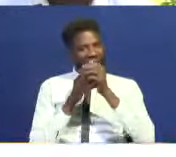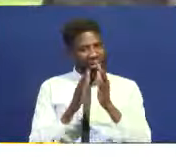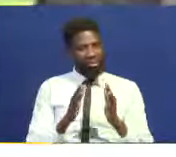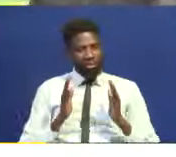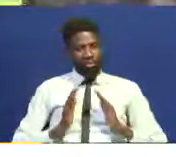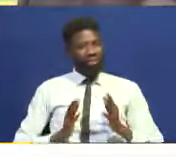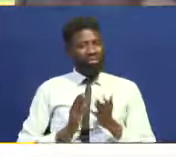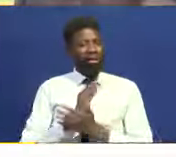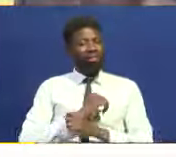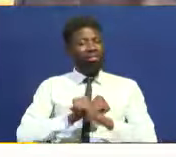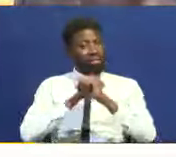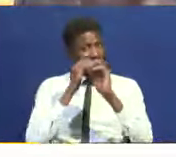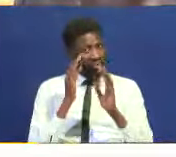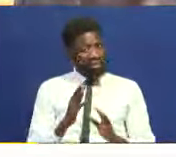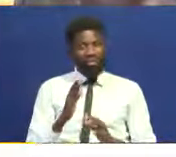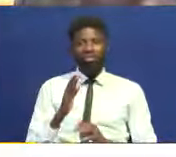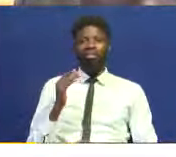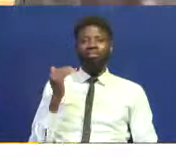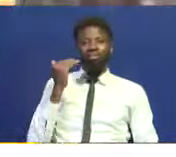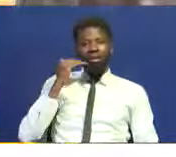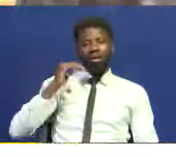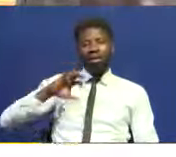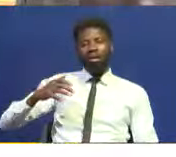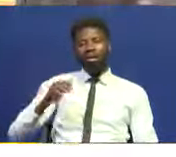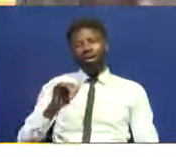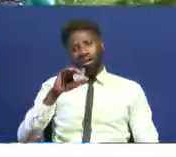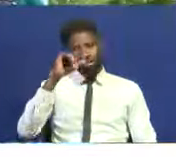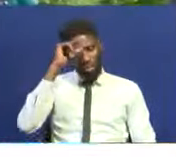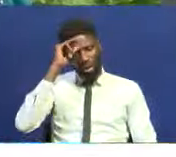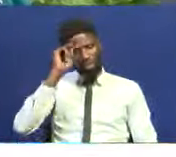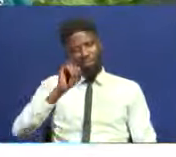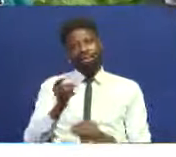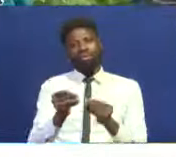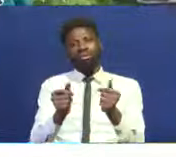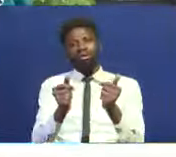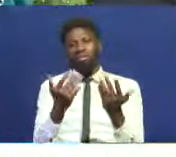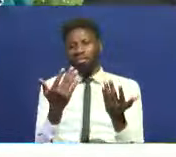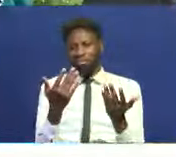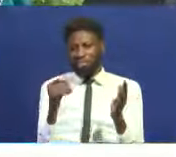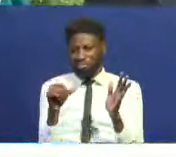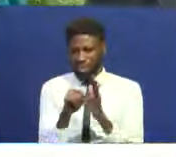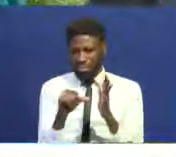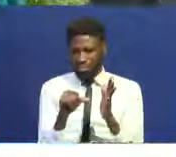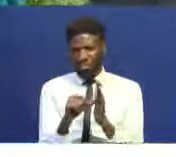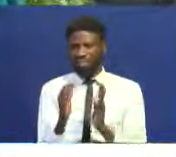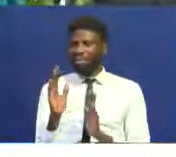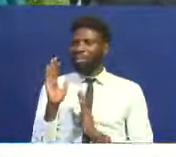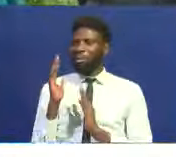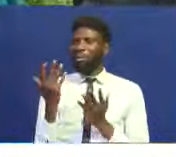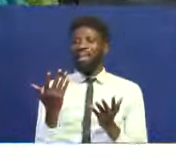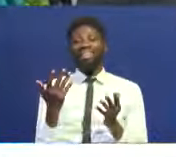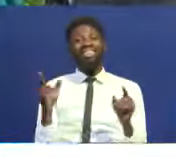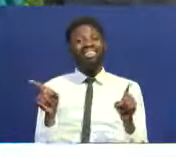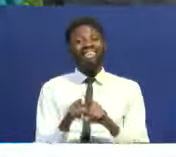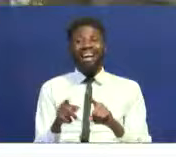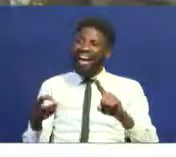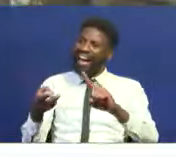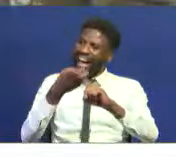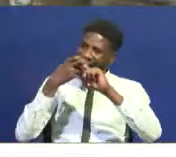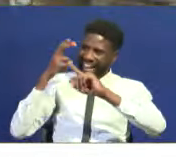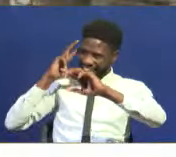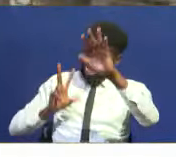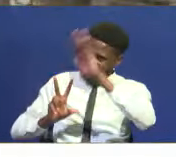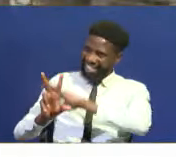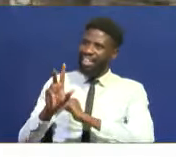County now want the government to take decisive action in addressing the rising insecurity cases as well as abductions being witnessed in the country.